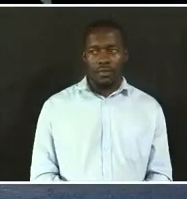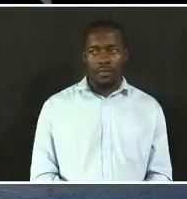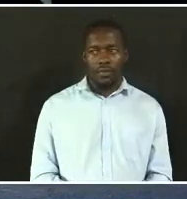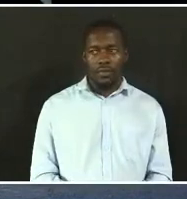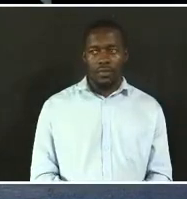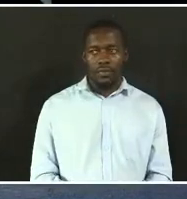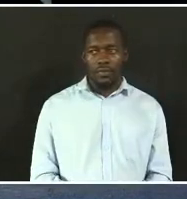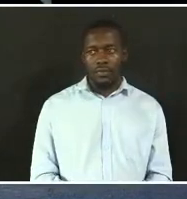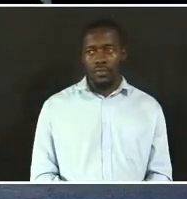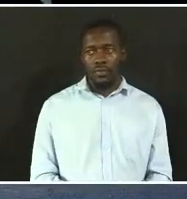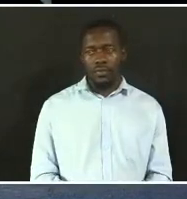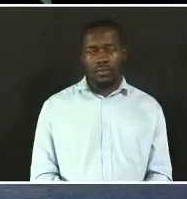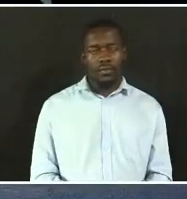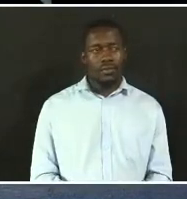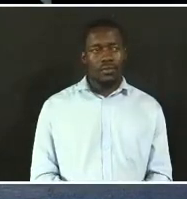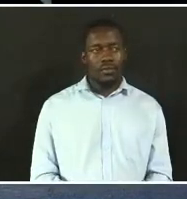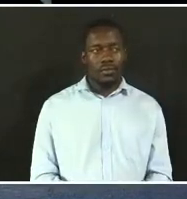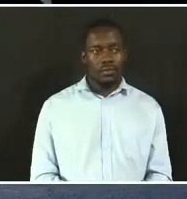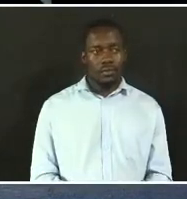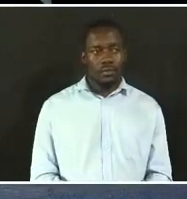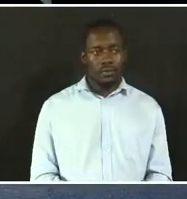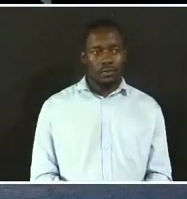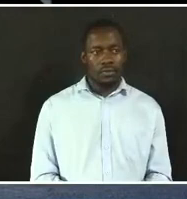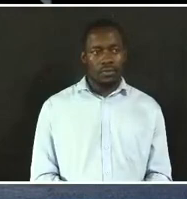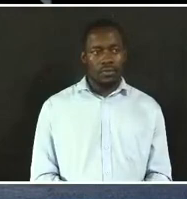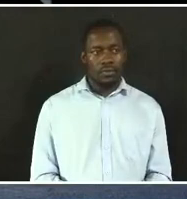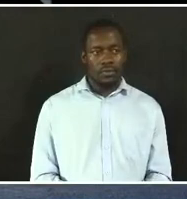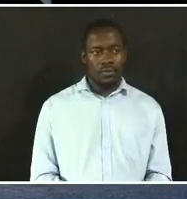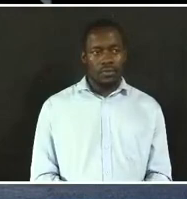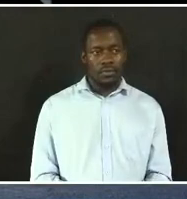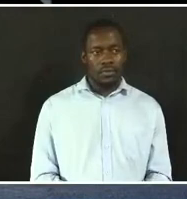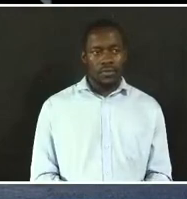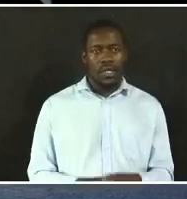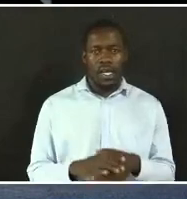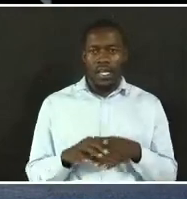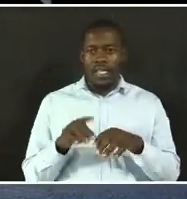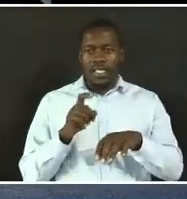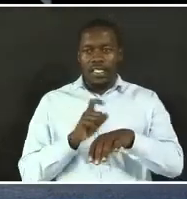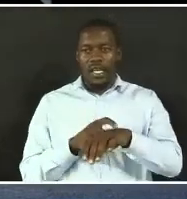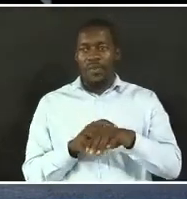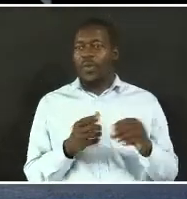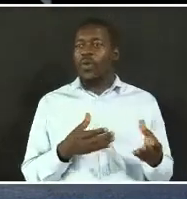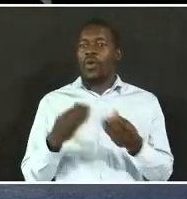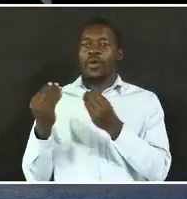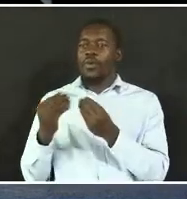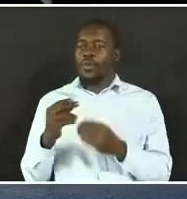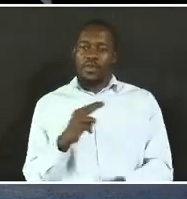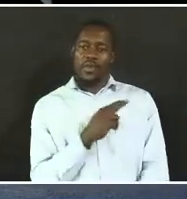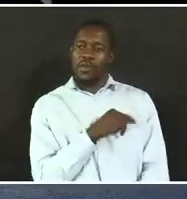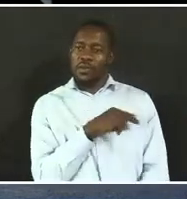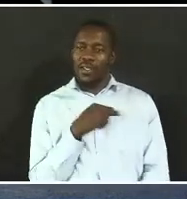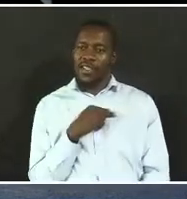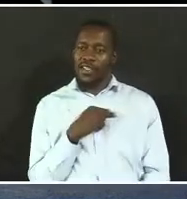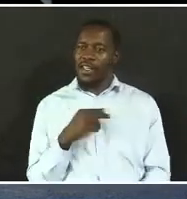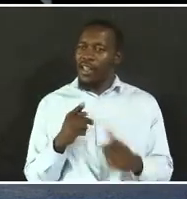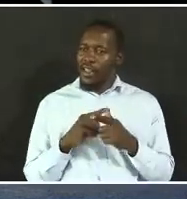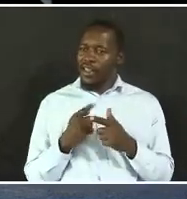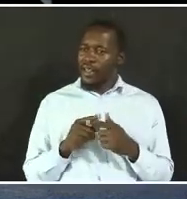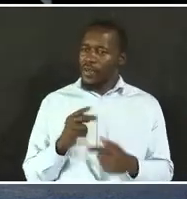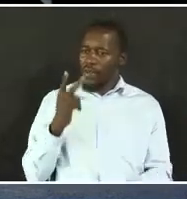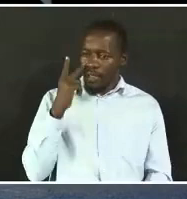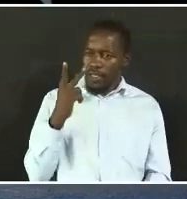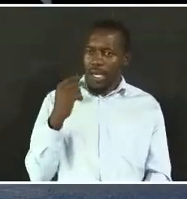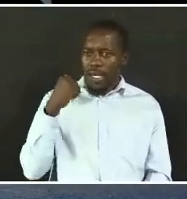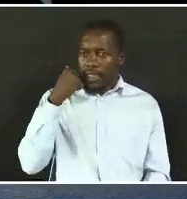you sympathize, it means you fall so deeply into the issues of your patient or of your client, you